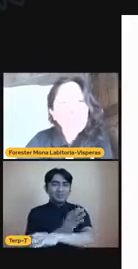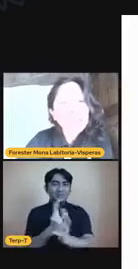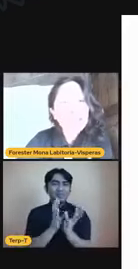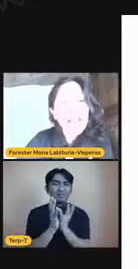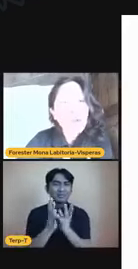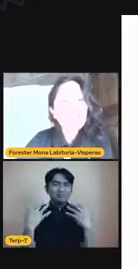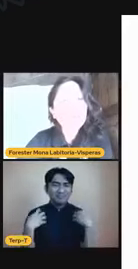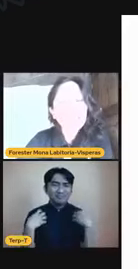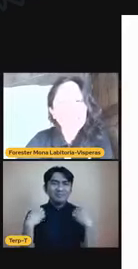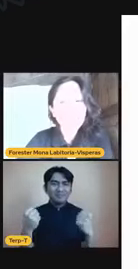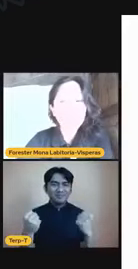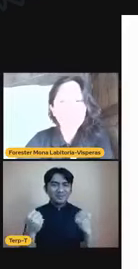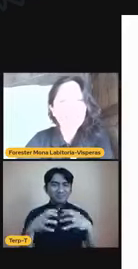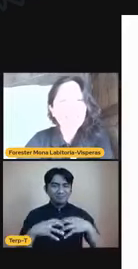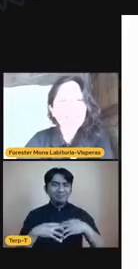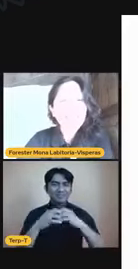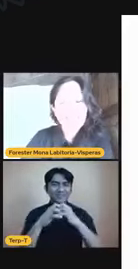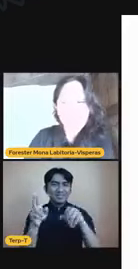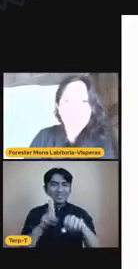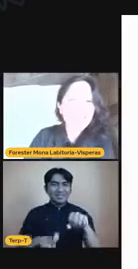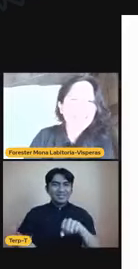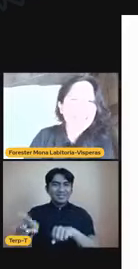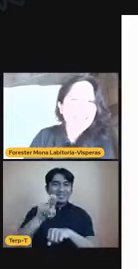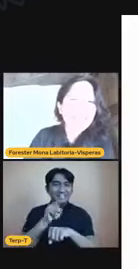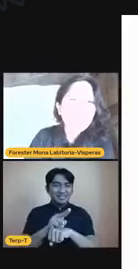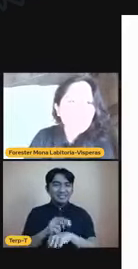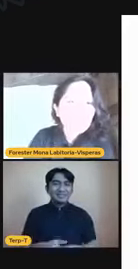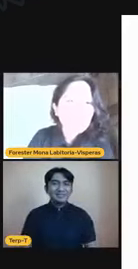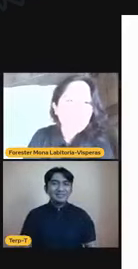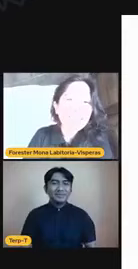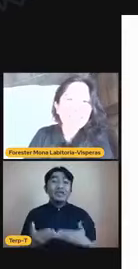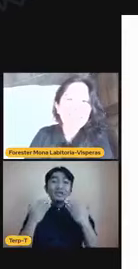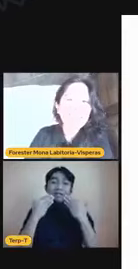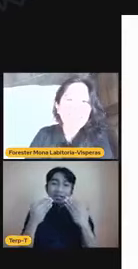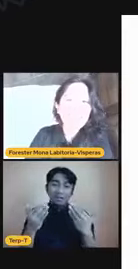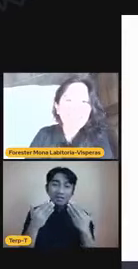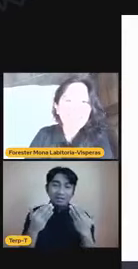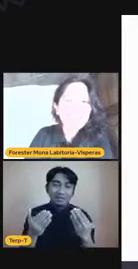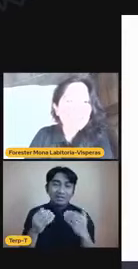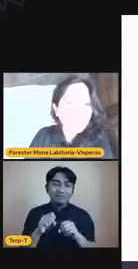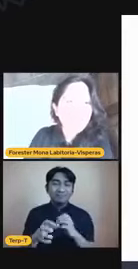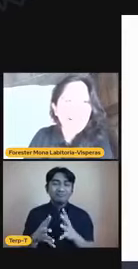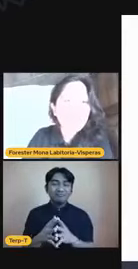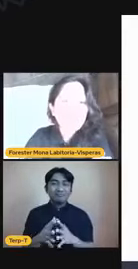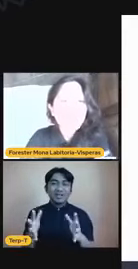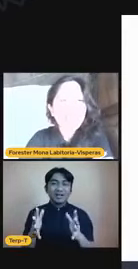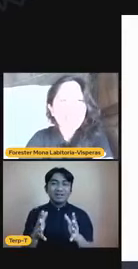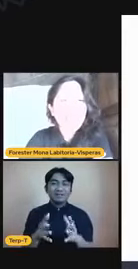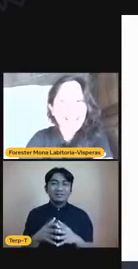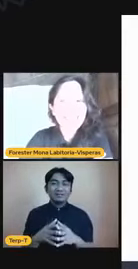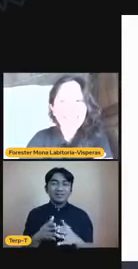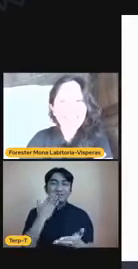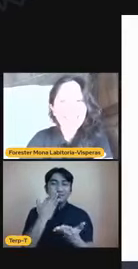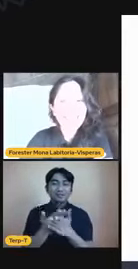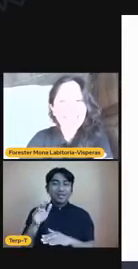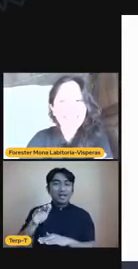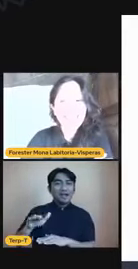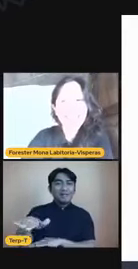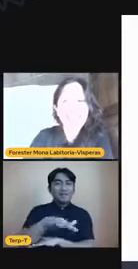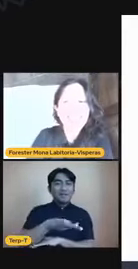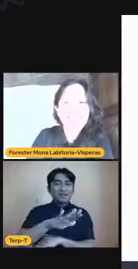foundation in building our nation. Thank you so much. Magandang hapon po sa inyong lahat.